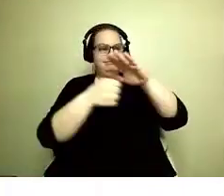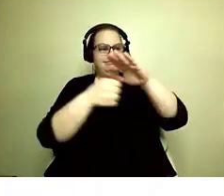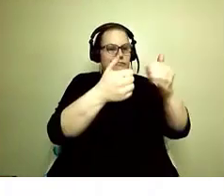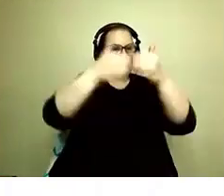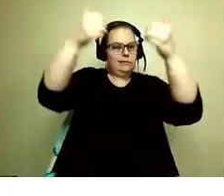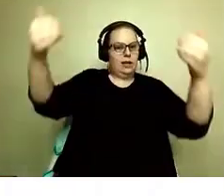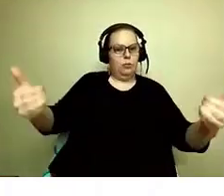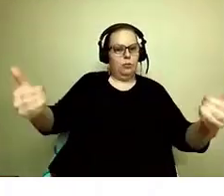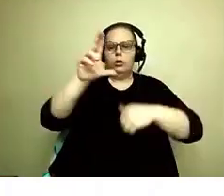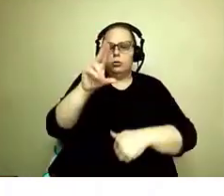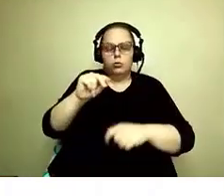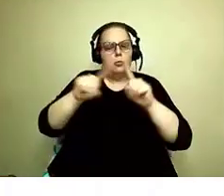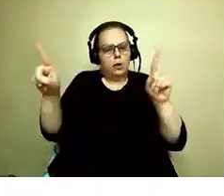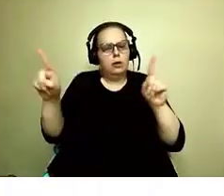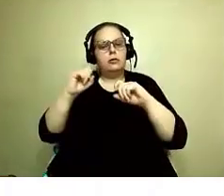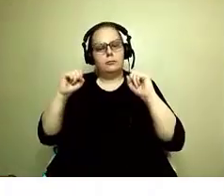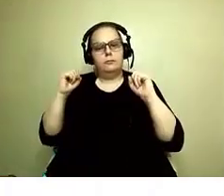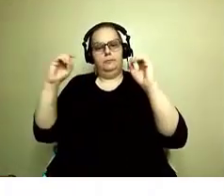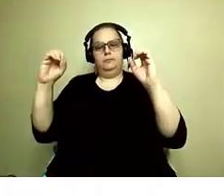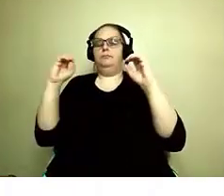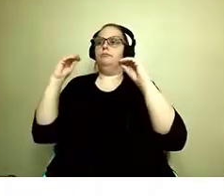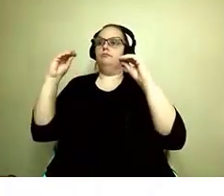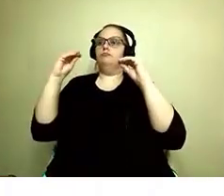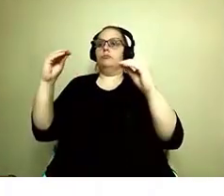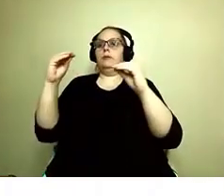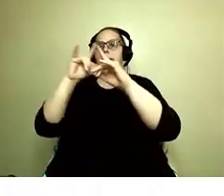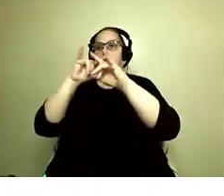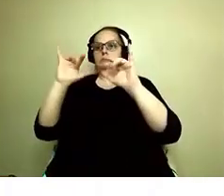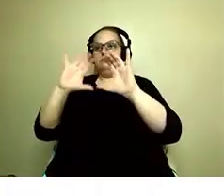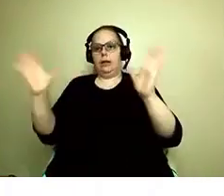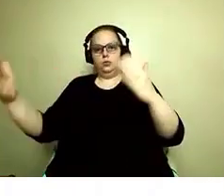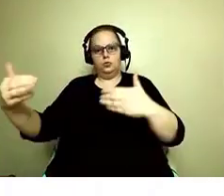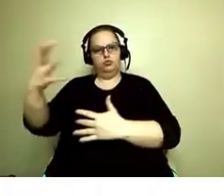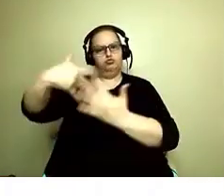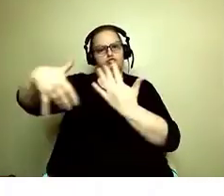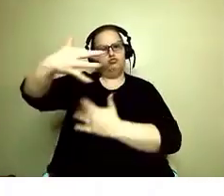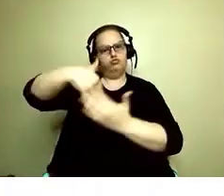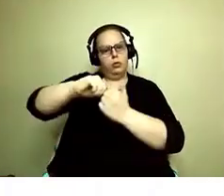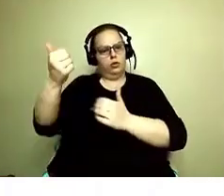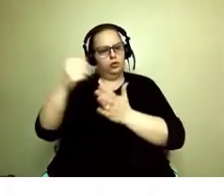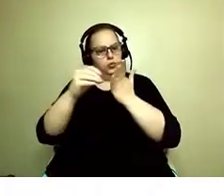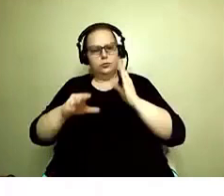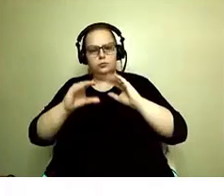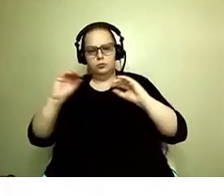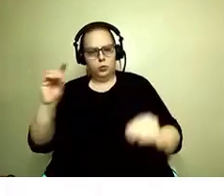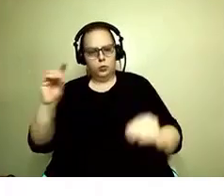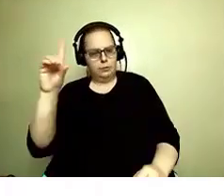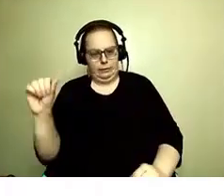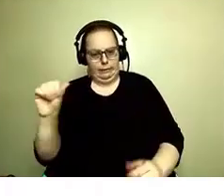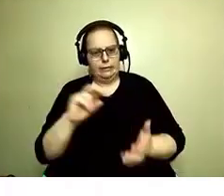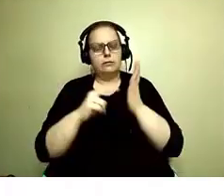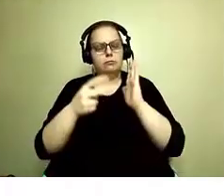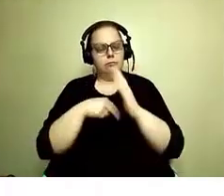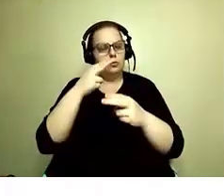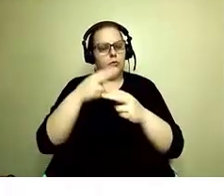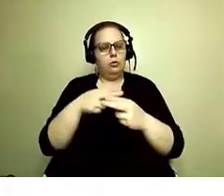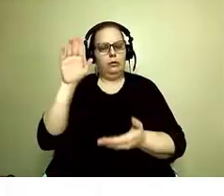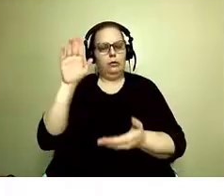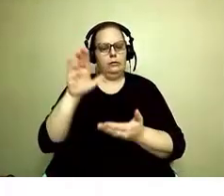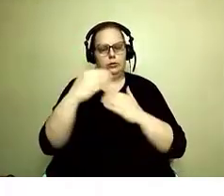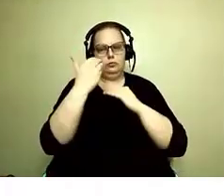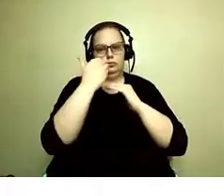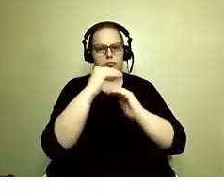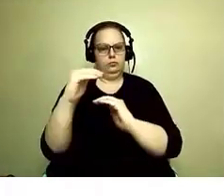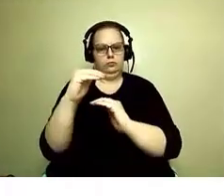without disabilities to the maximum extent possible. And that's, referred to as the least restrictive environment provisions. And